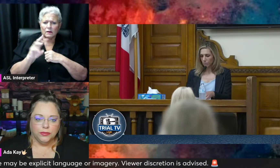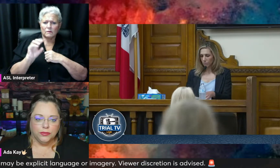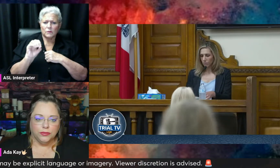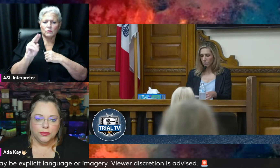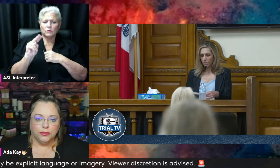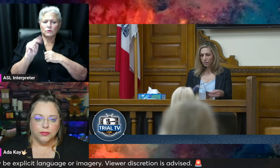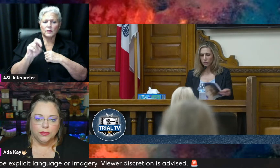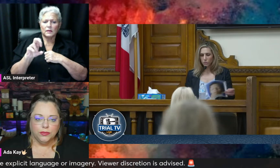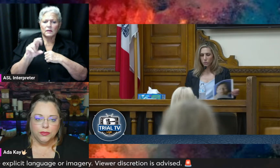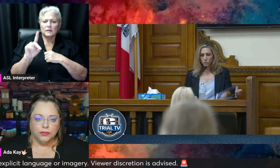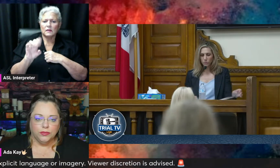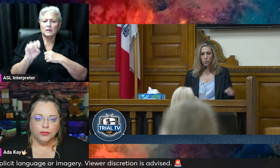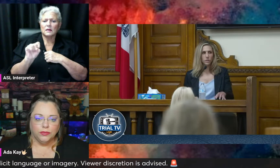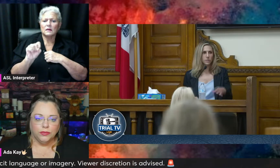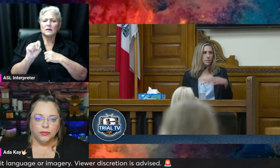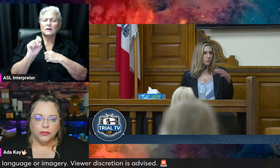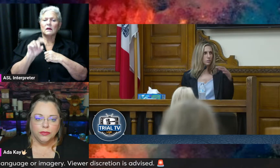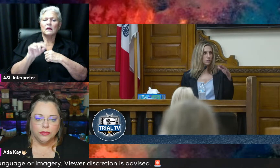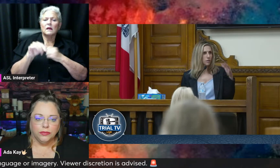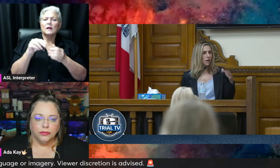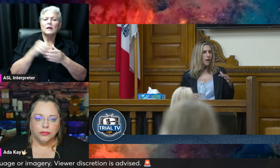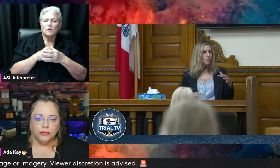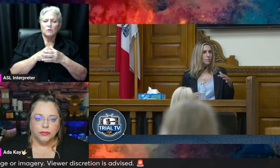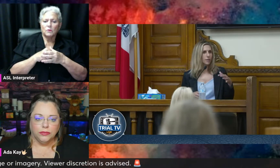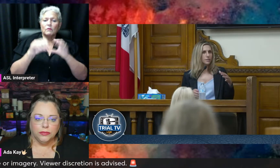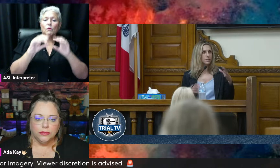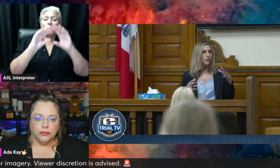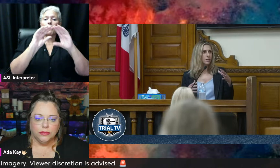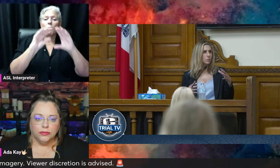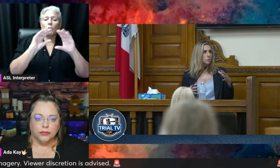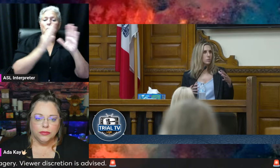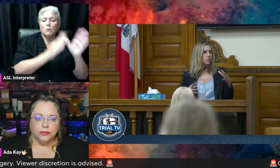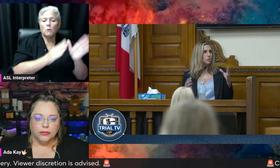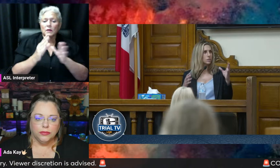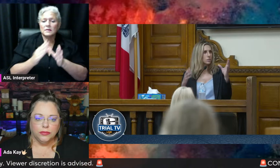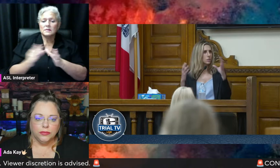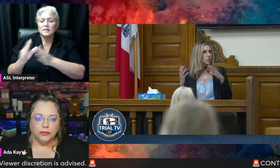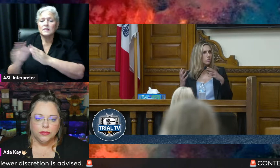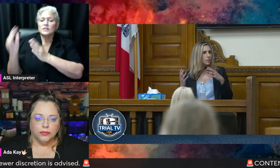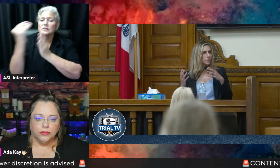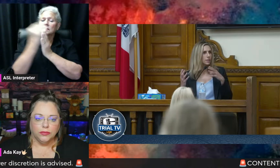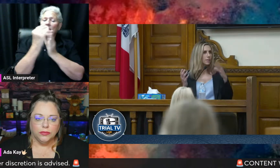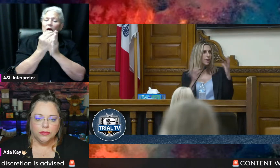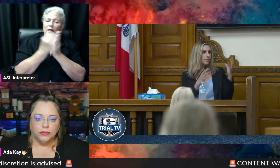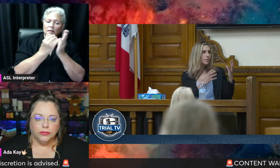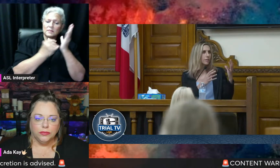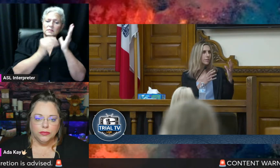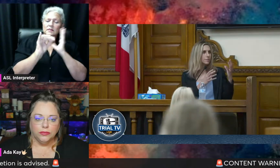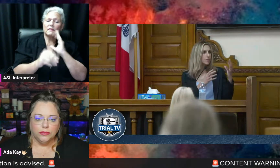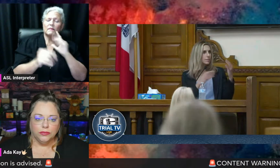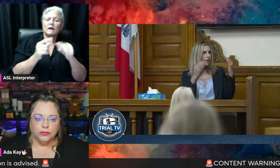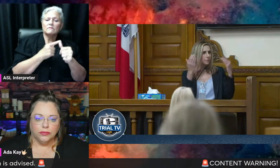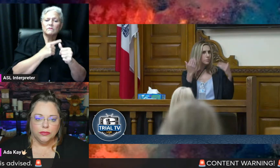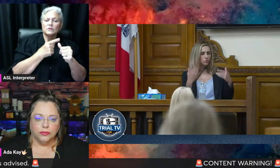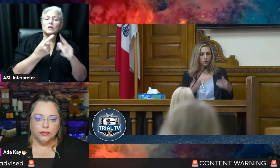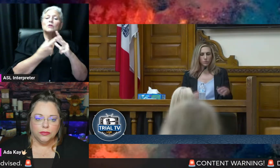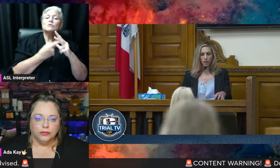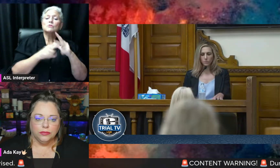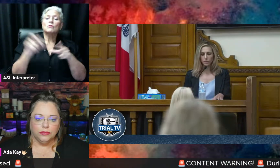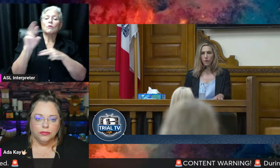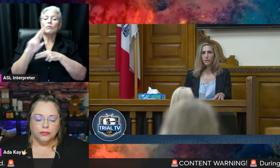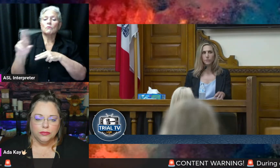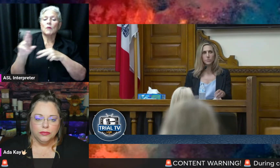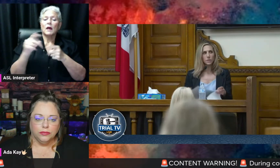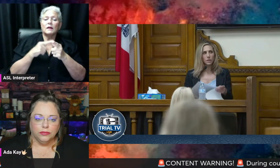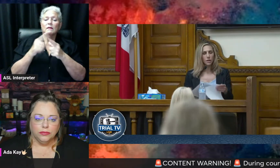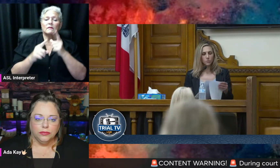Yes. In terms of organization, I listed the head wounds first. I start on the right side of the head, then the left side of the head, move from